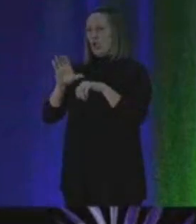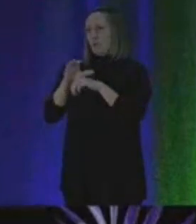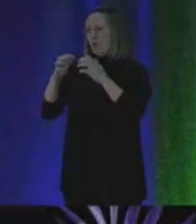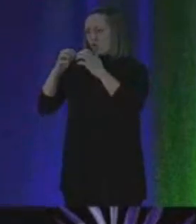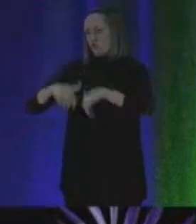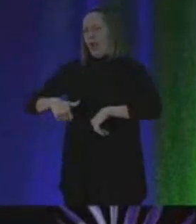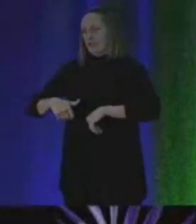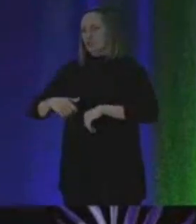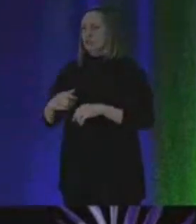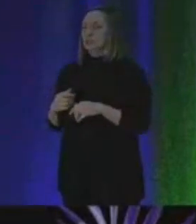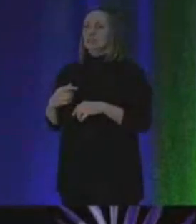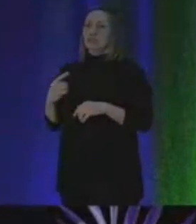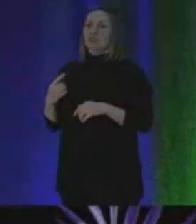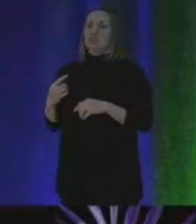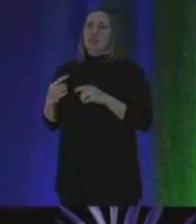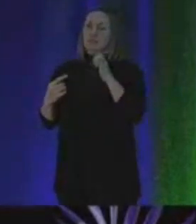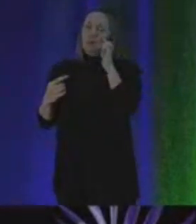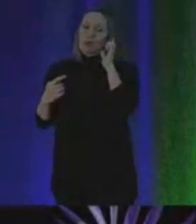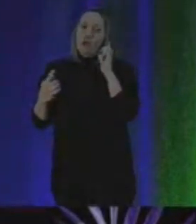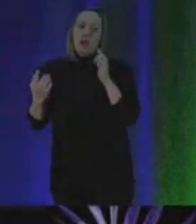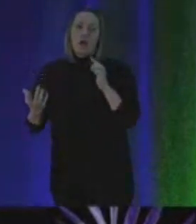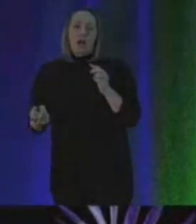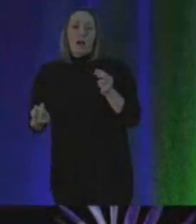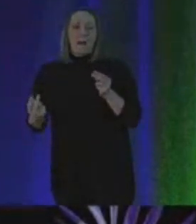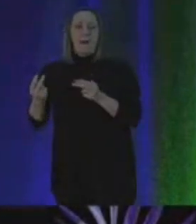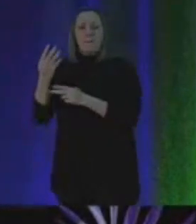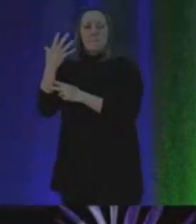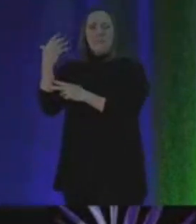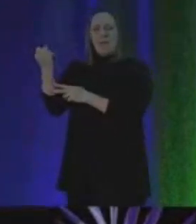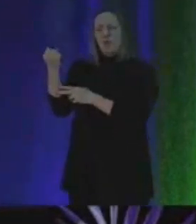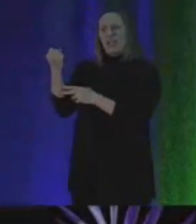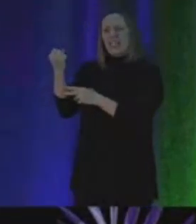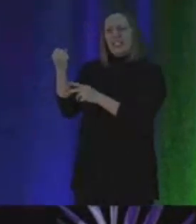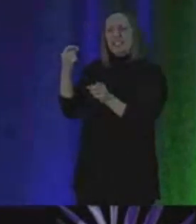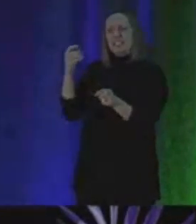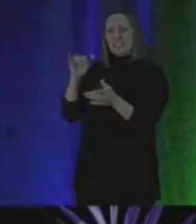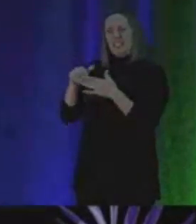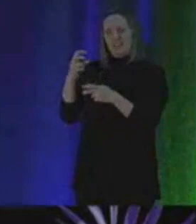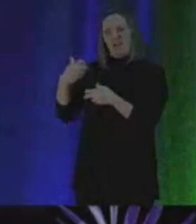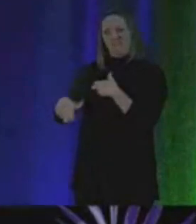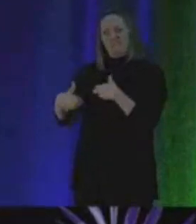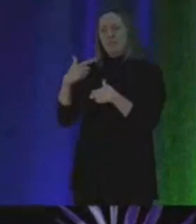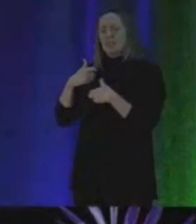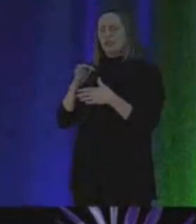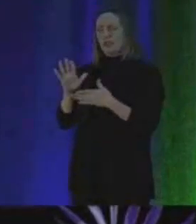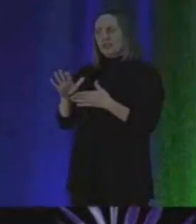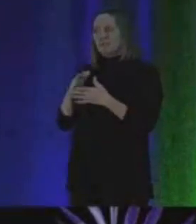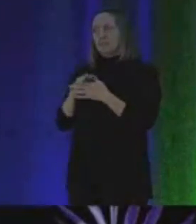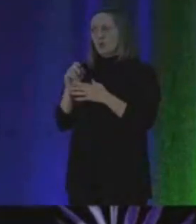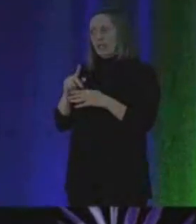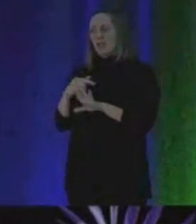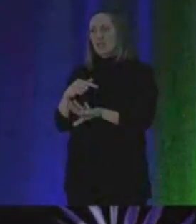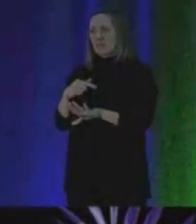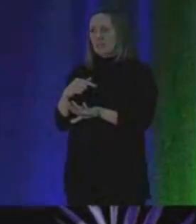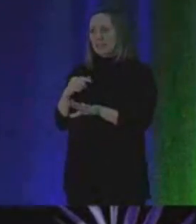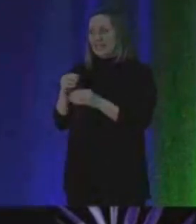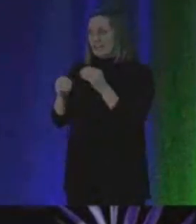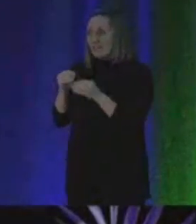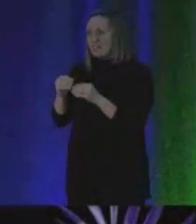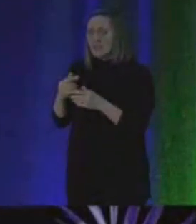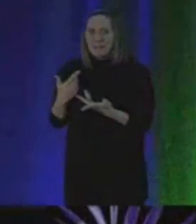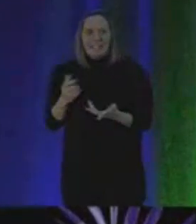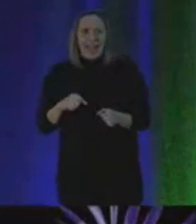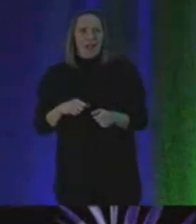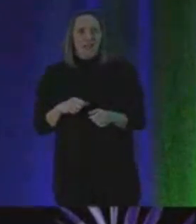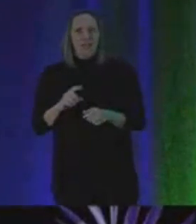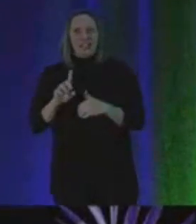are one of those rough ones where like you're like, yeah, they're like, oh, can you fix this? I'm like, yeah, in like an